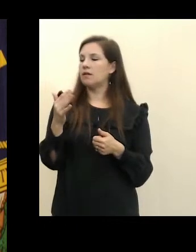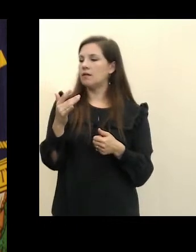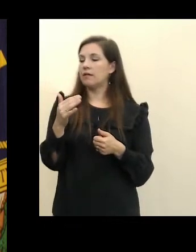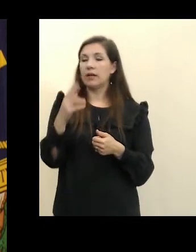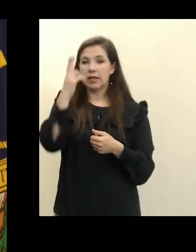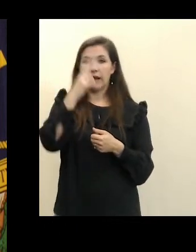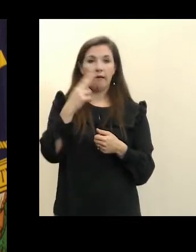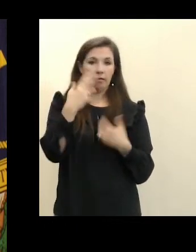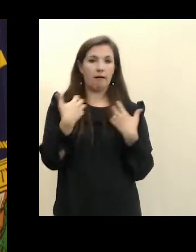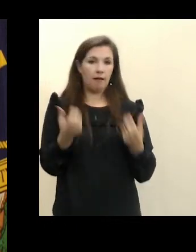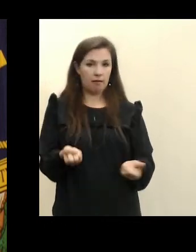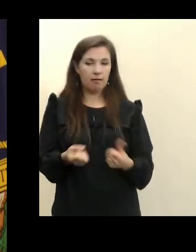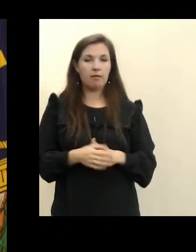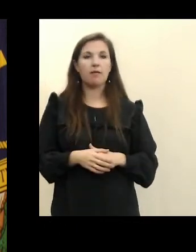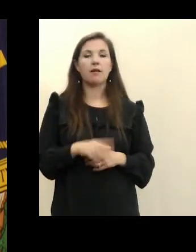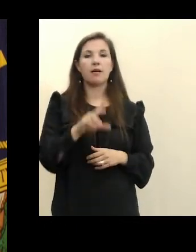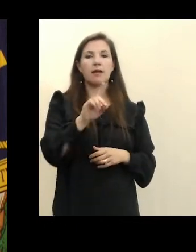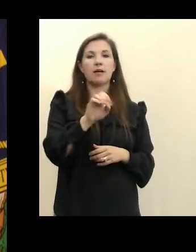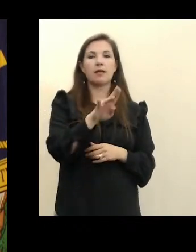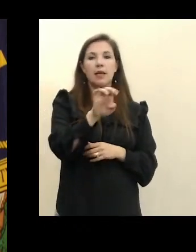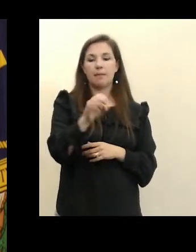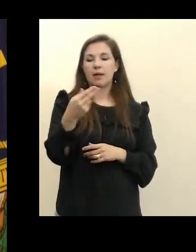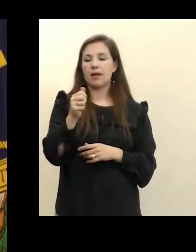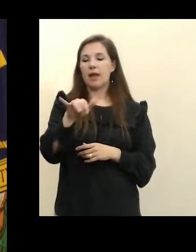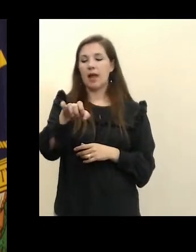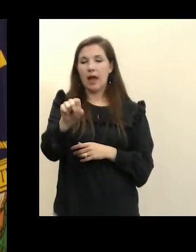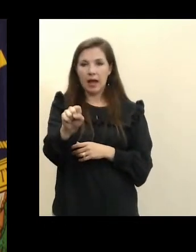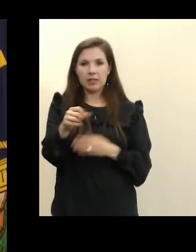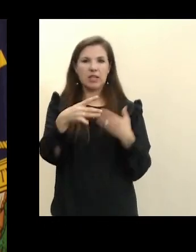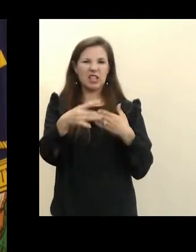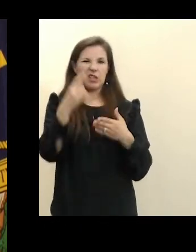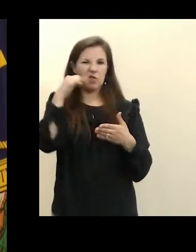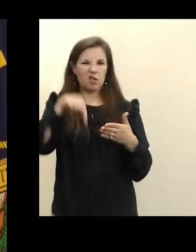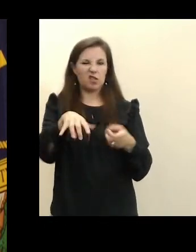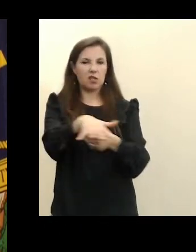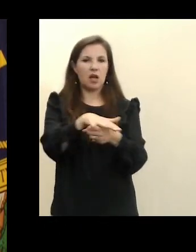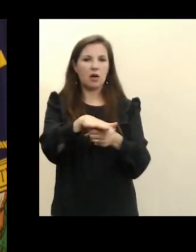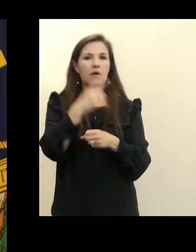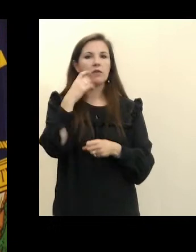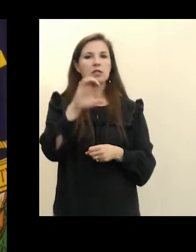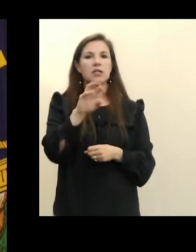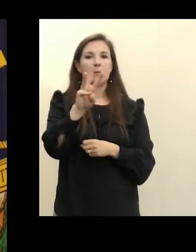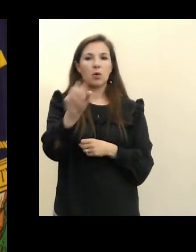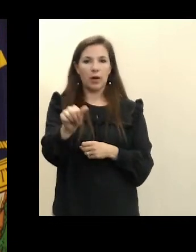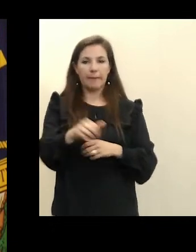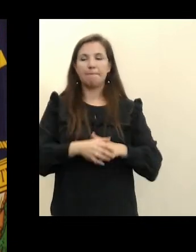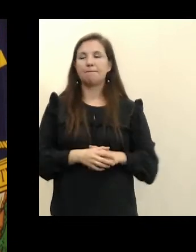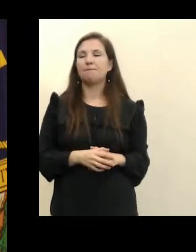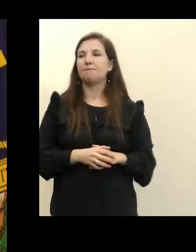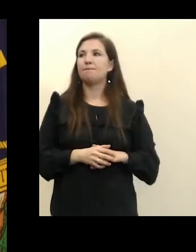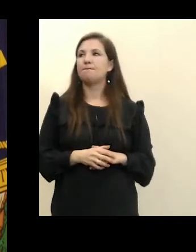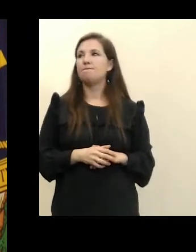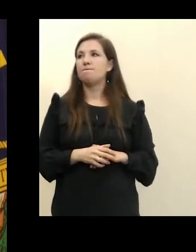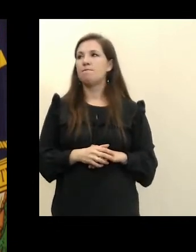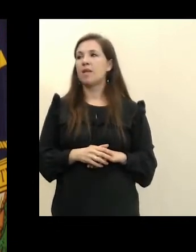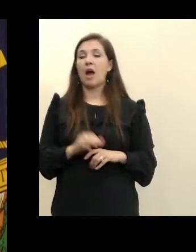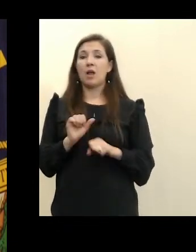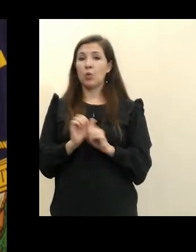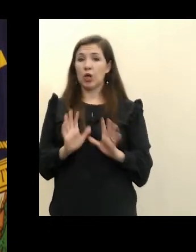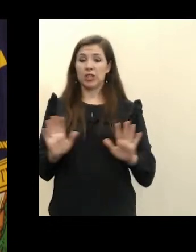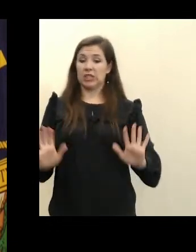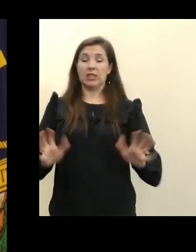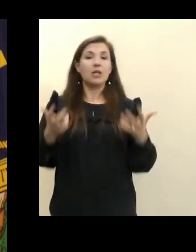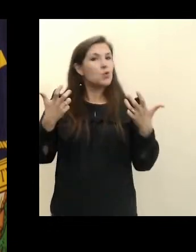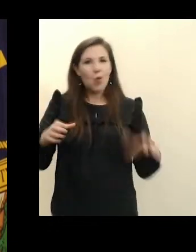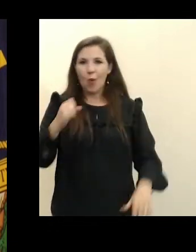Catholic Health, as well as Debbie Hayes, the lead for this area for CWA. And the workers don't want to be